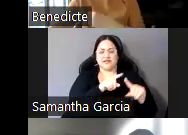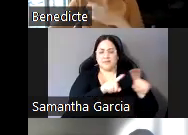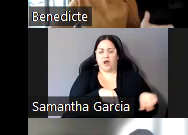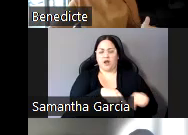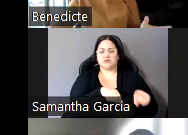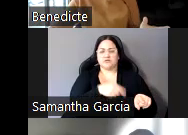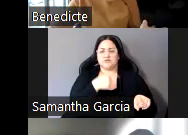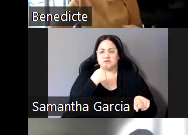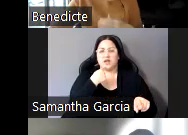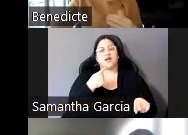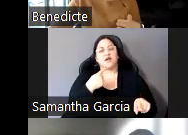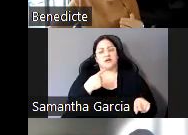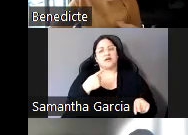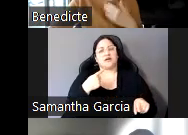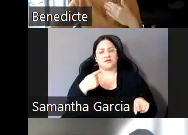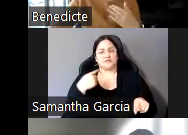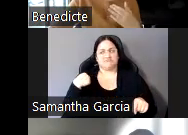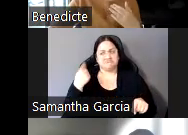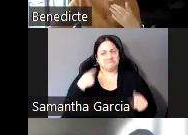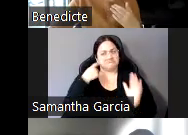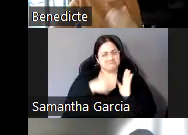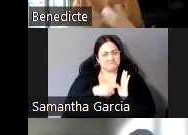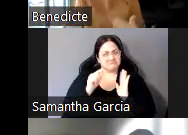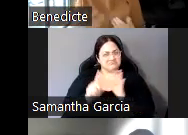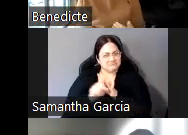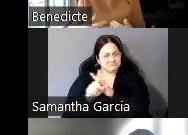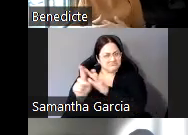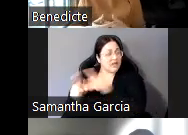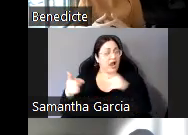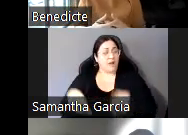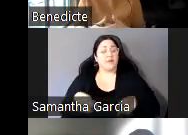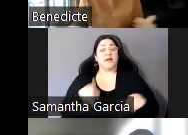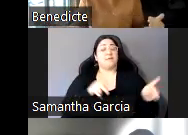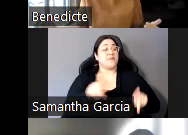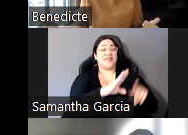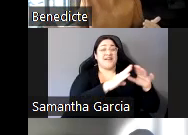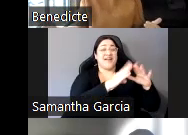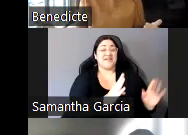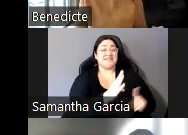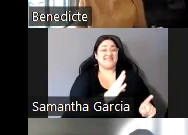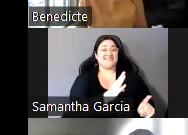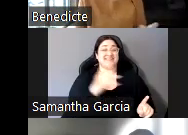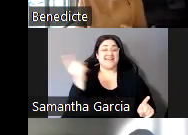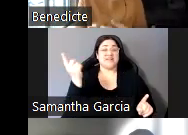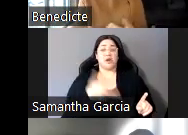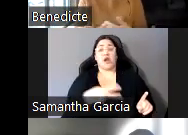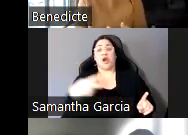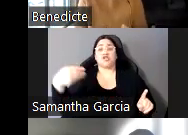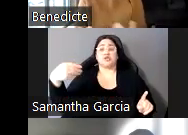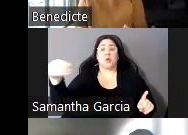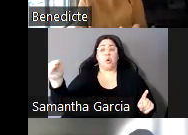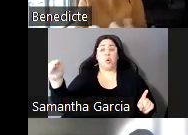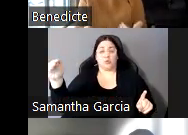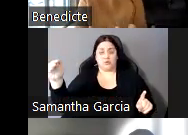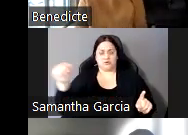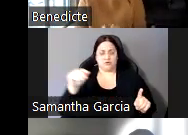They did not know about it. So how can somebody else, how can somebody prevent the fraudulent sales of their homes? And can somebody actually